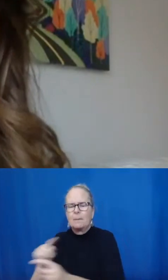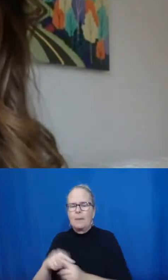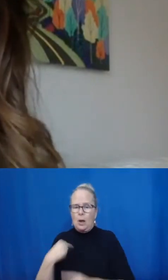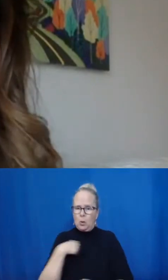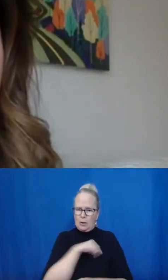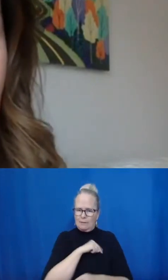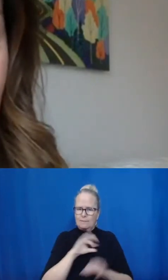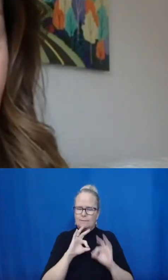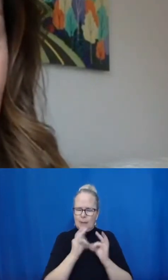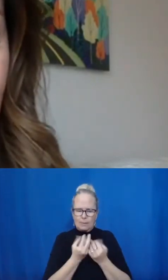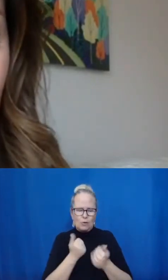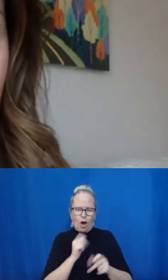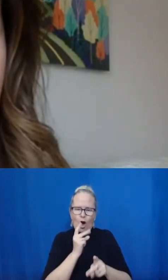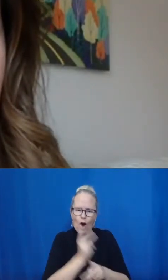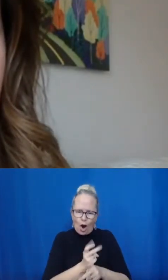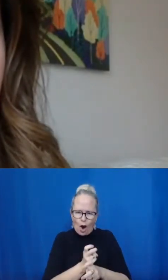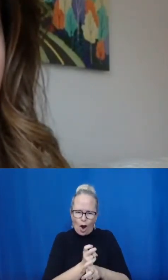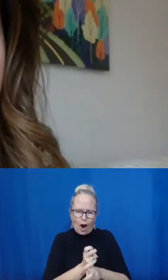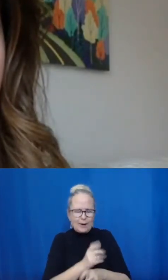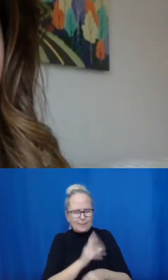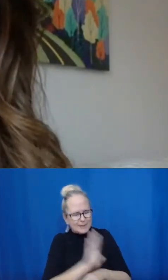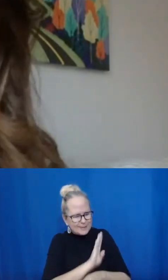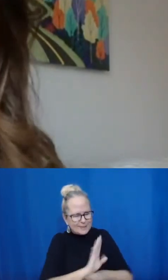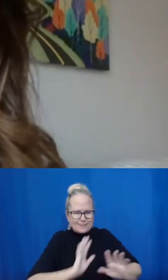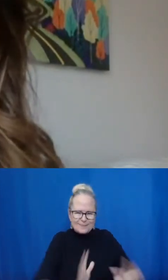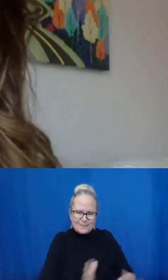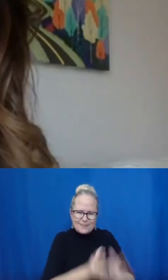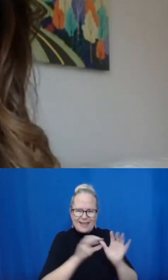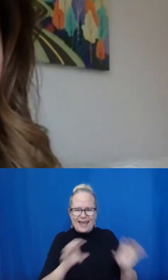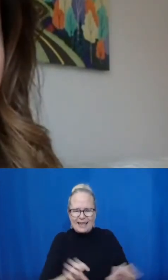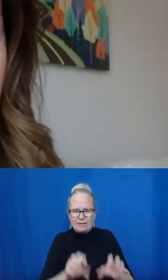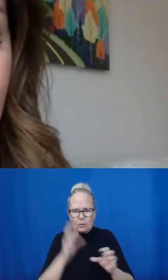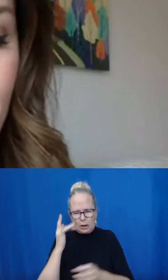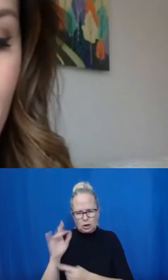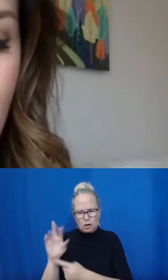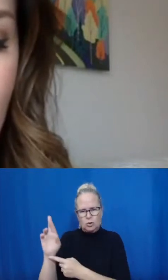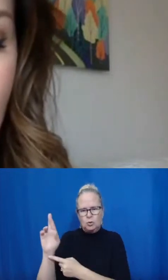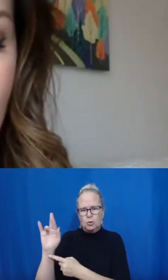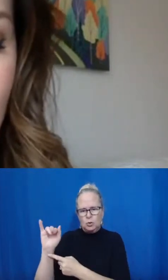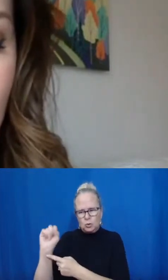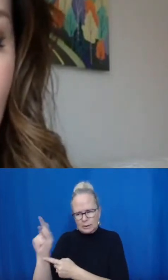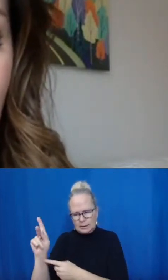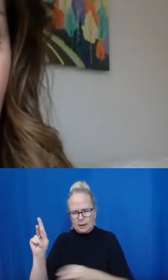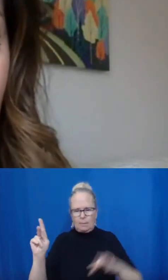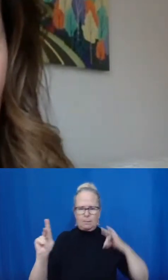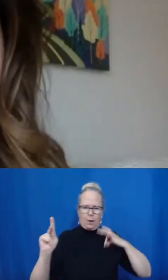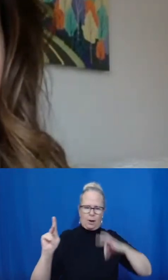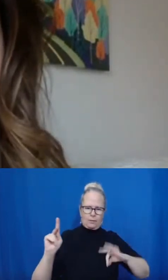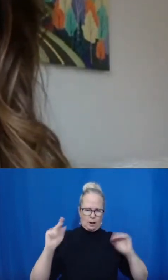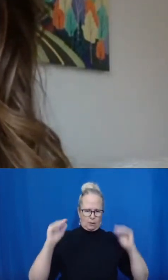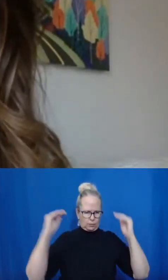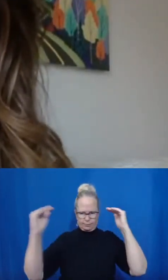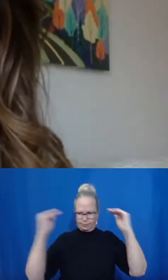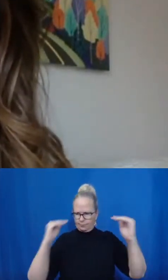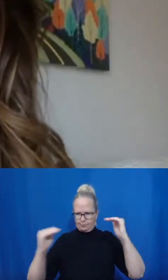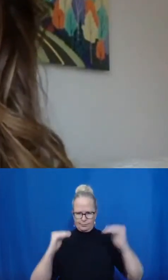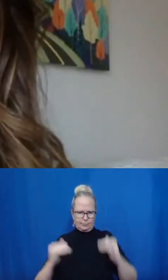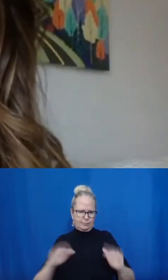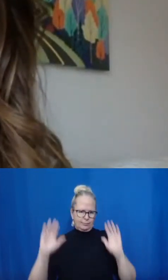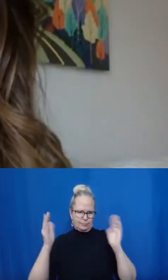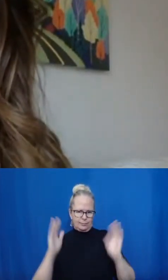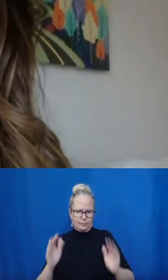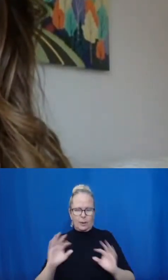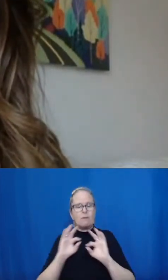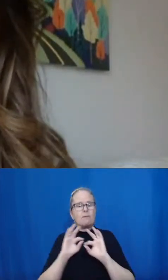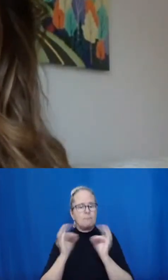together inside, we've asked them if they could be tested just so we can be safe. Our hobbies have changed. My husband, like I